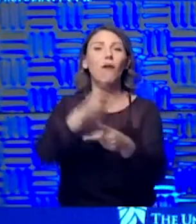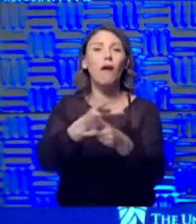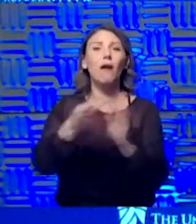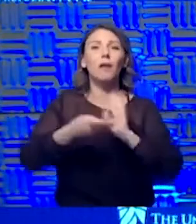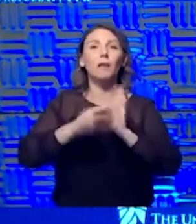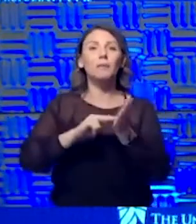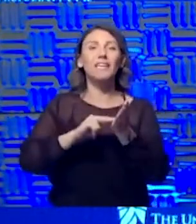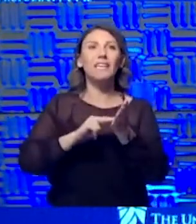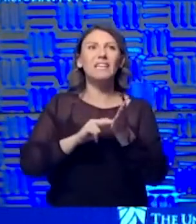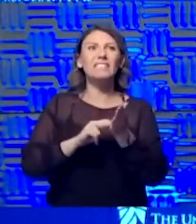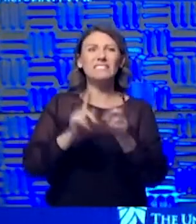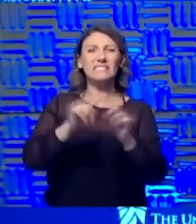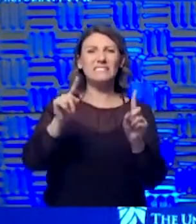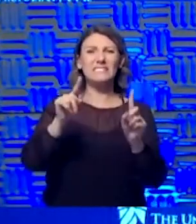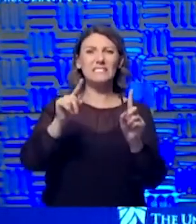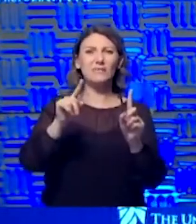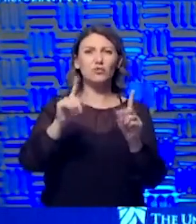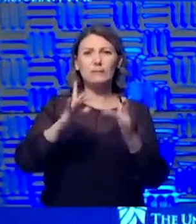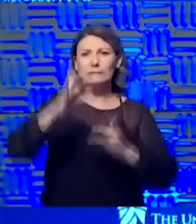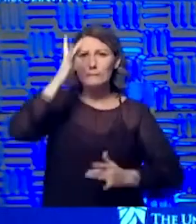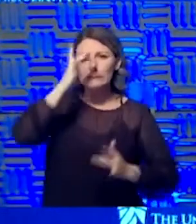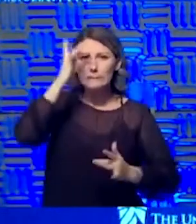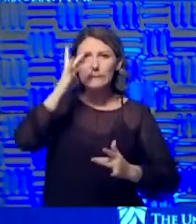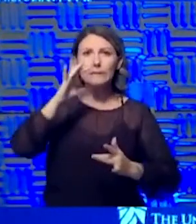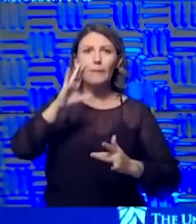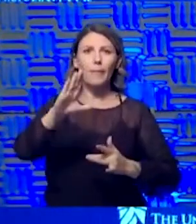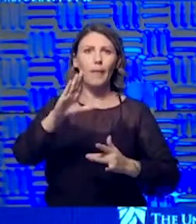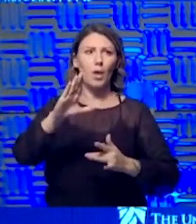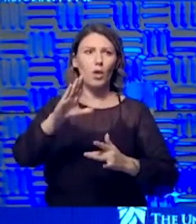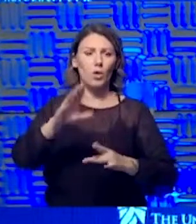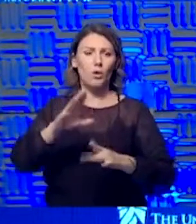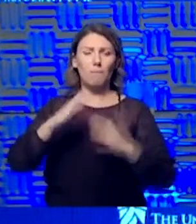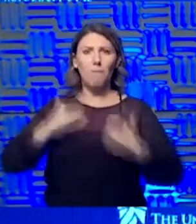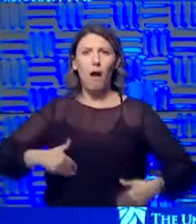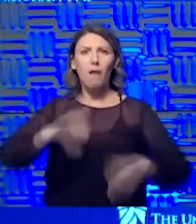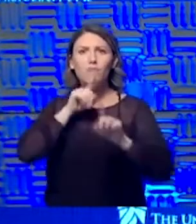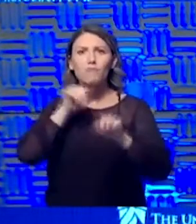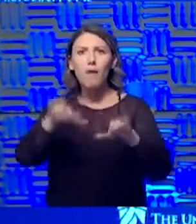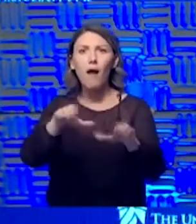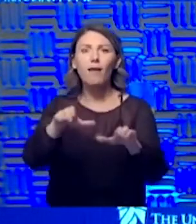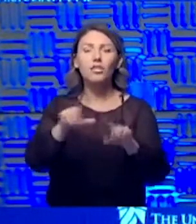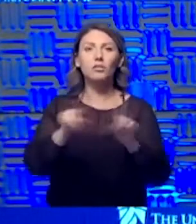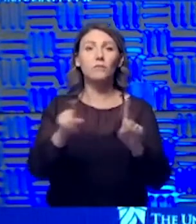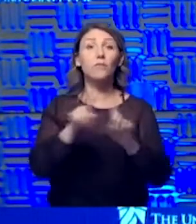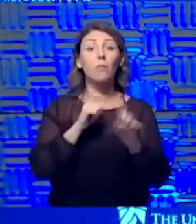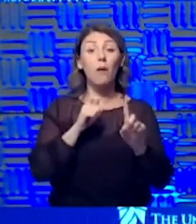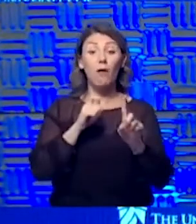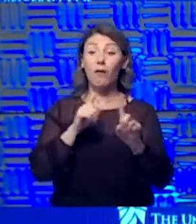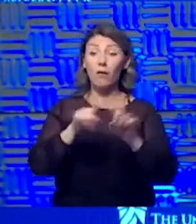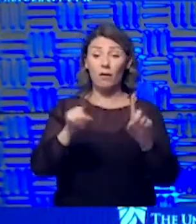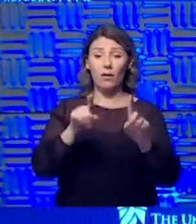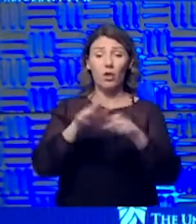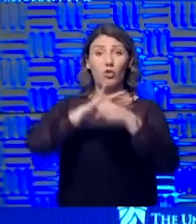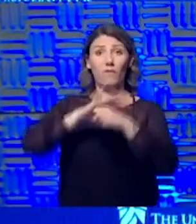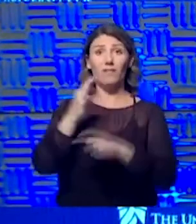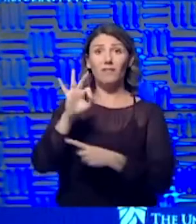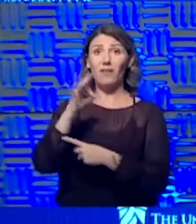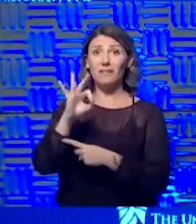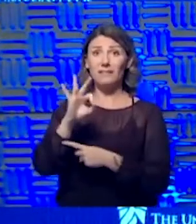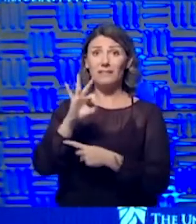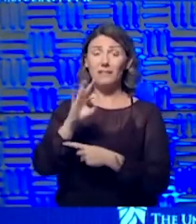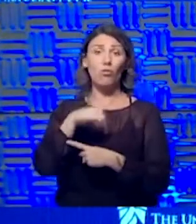little different disease trajectory, a little different presentation. But COVID-19 is a threat to everybody, not just the elderly.